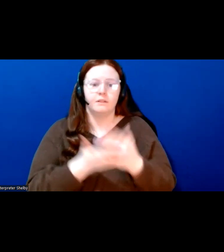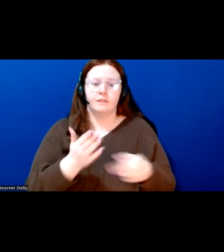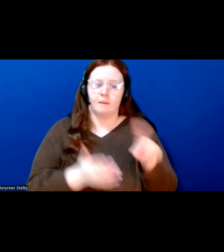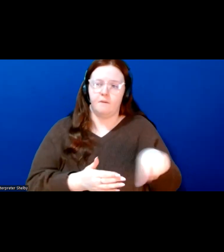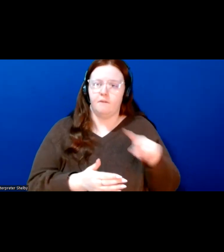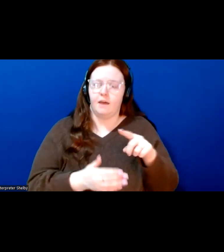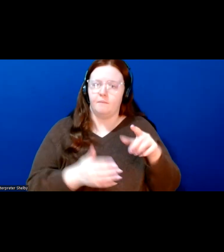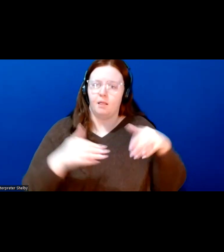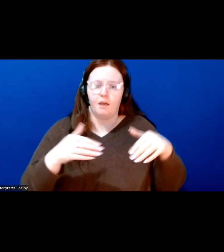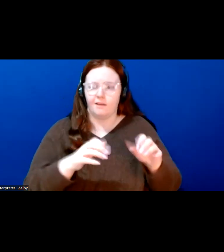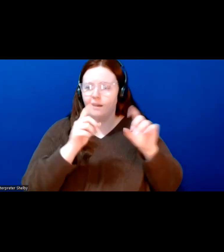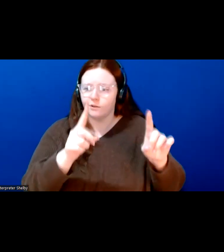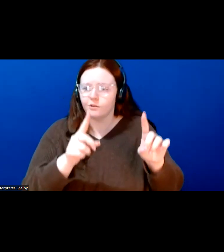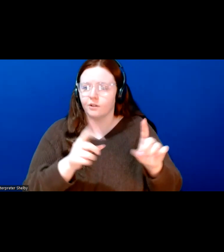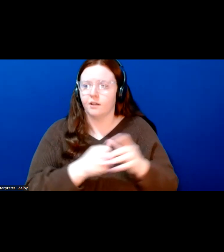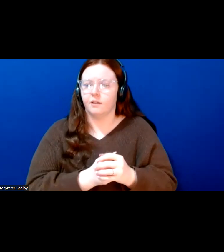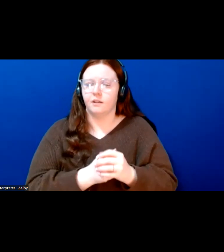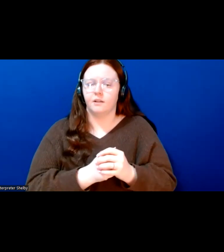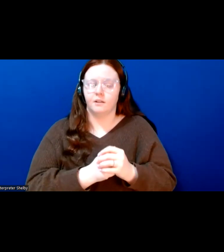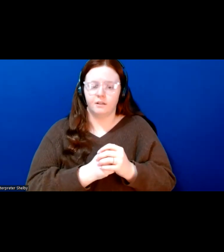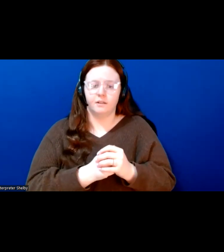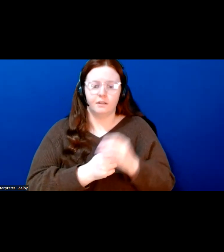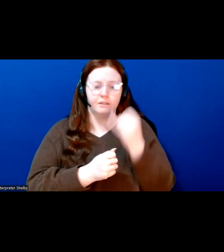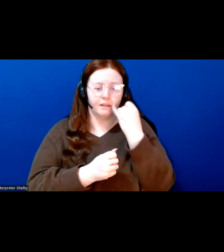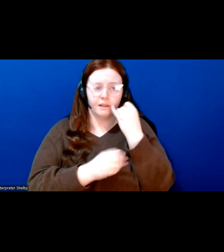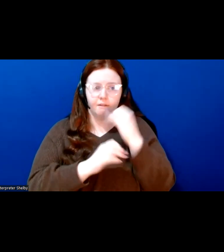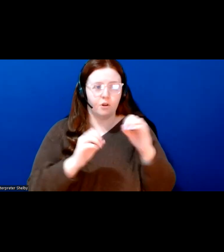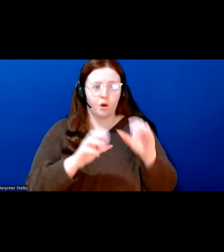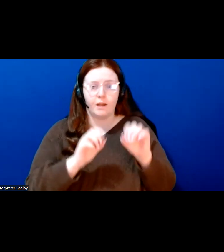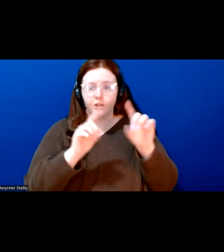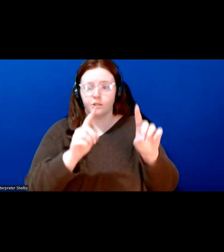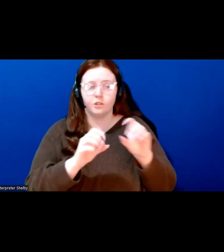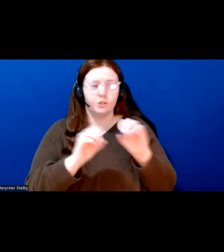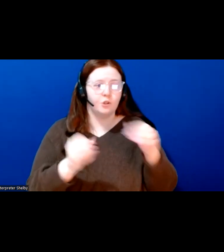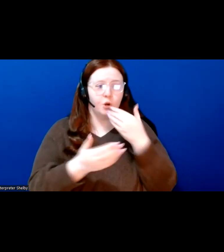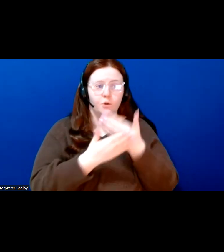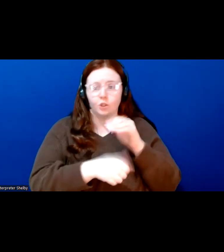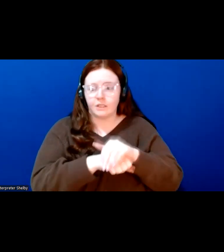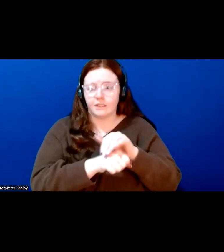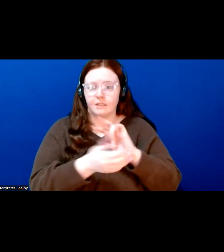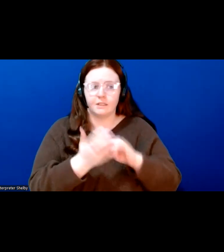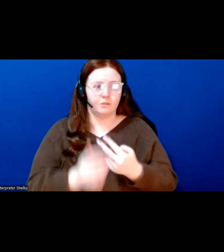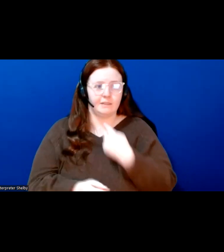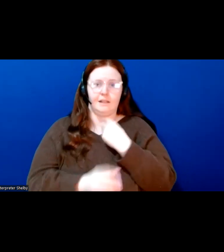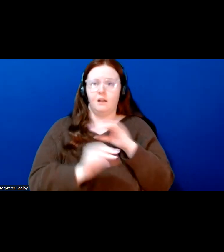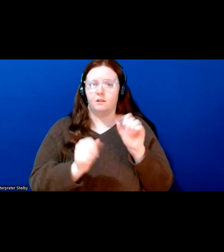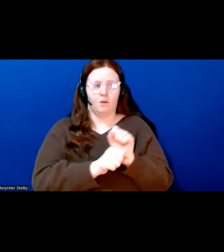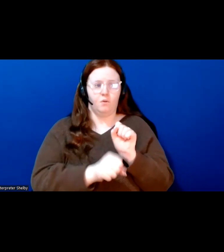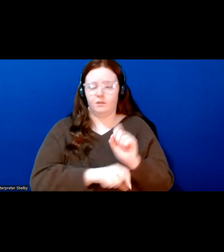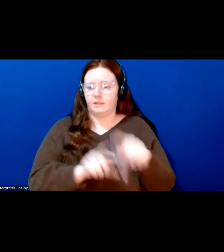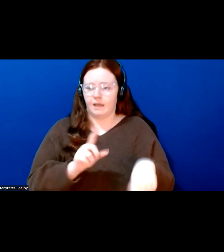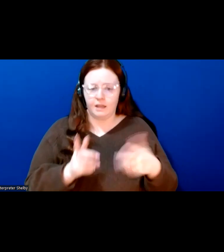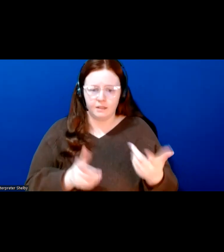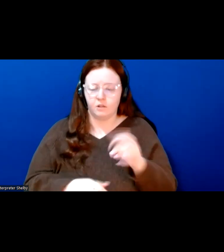education because if you don't even have education or good English, you go nowhere. The queer spaces for people